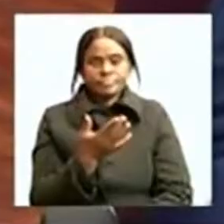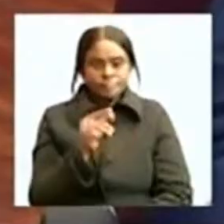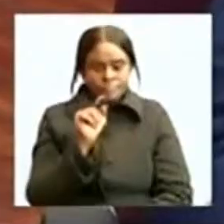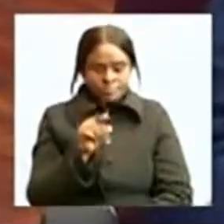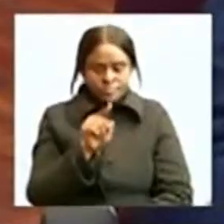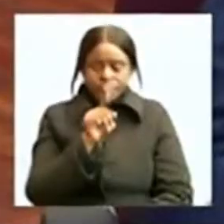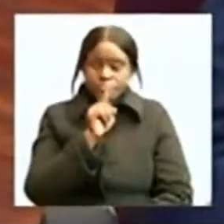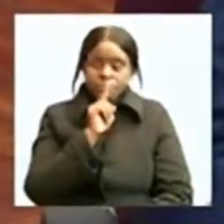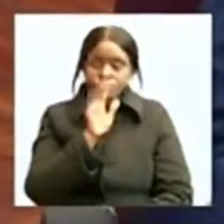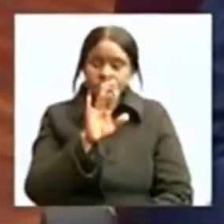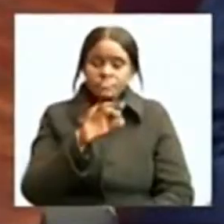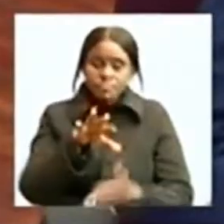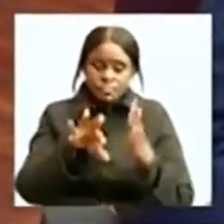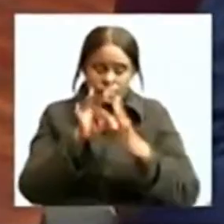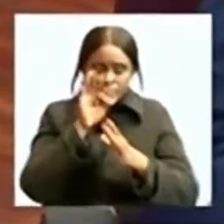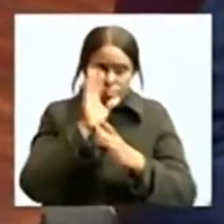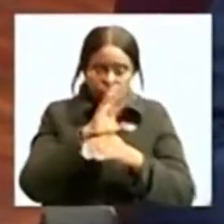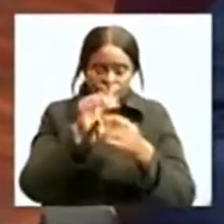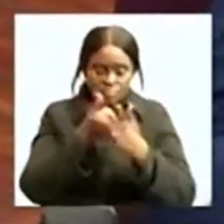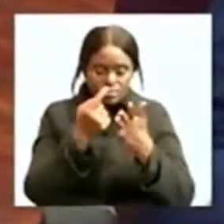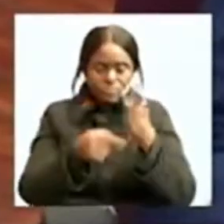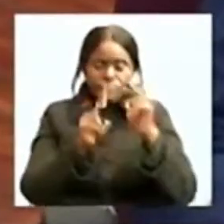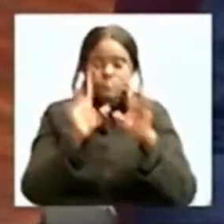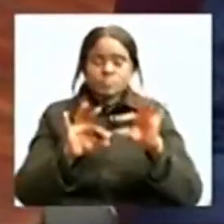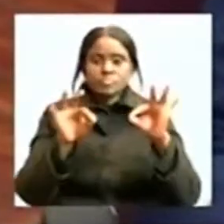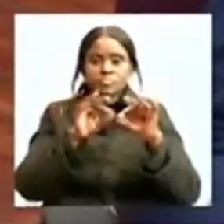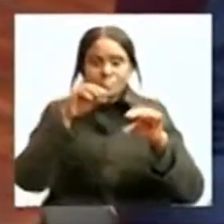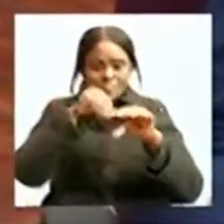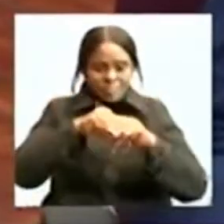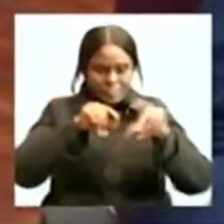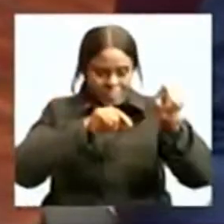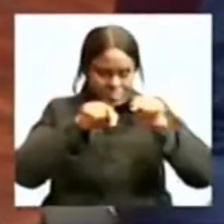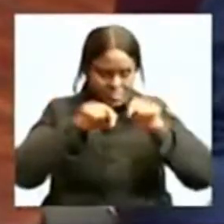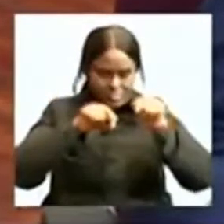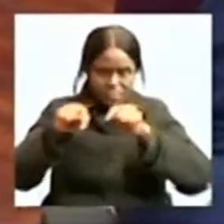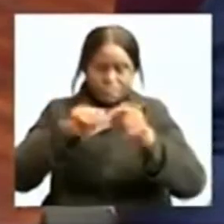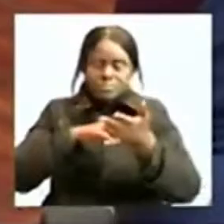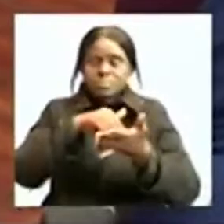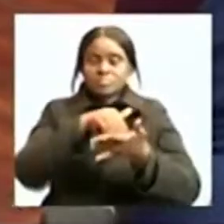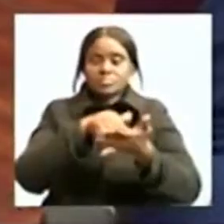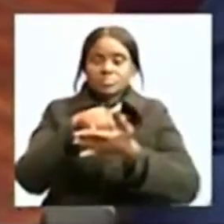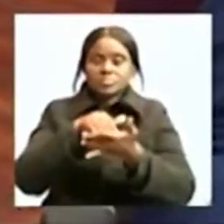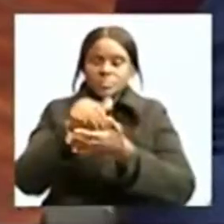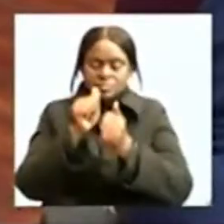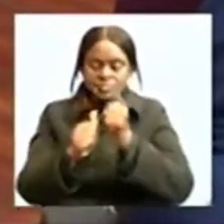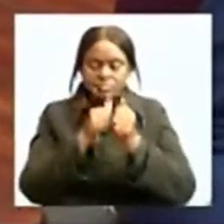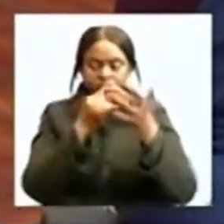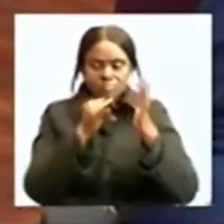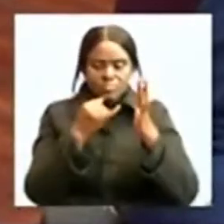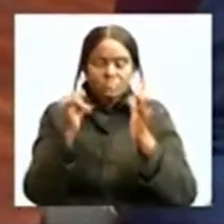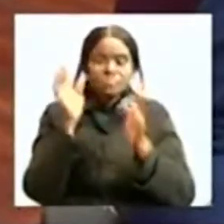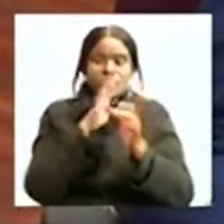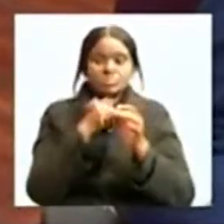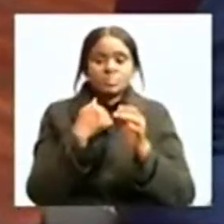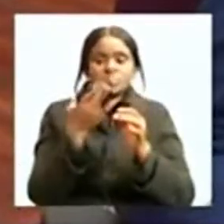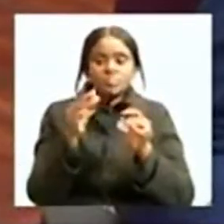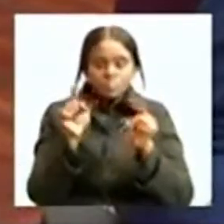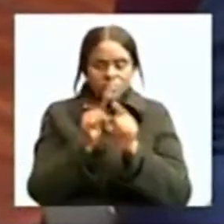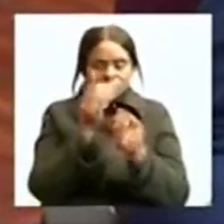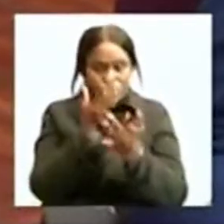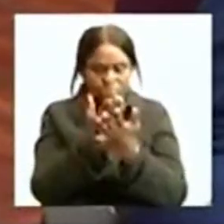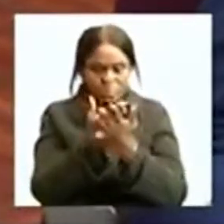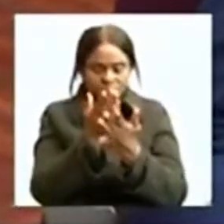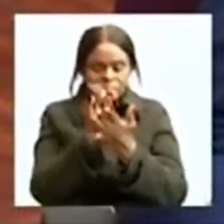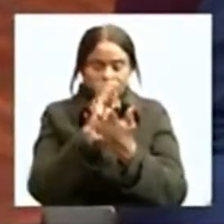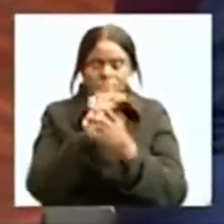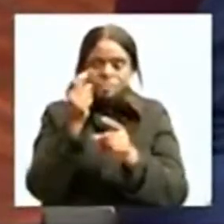Based on the findings, the following are the key internal control weaknesses that were identified,